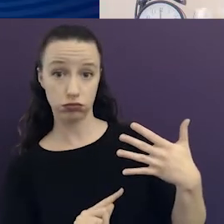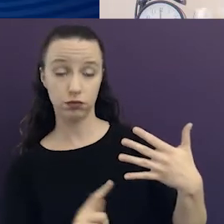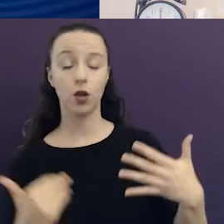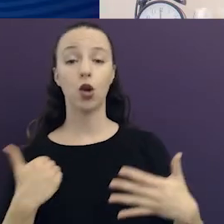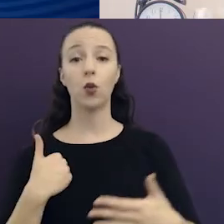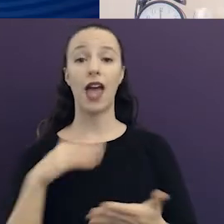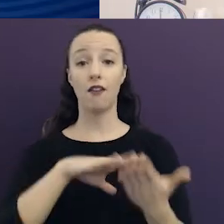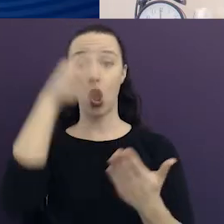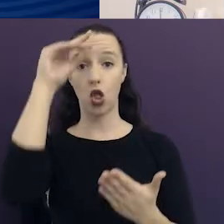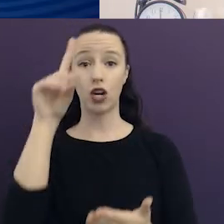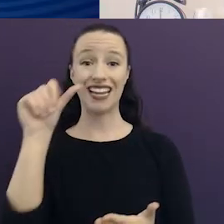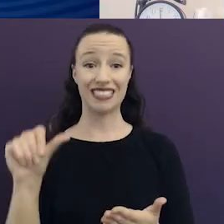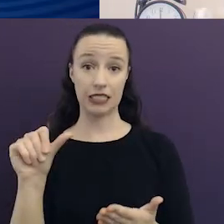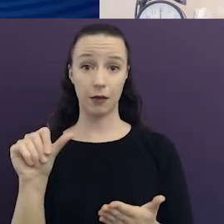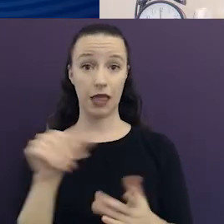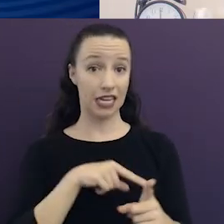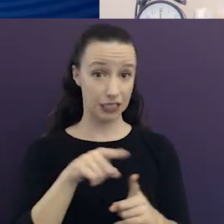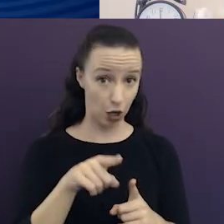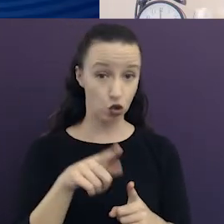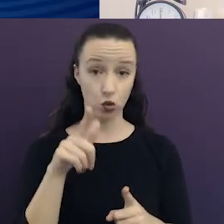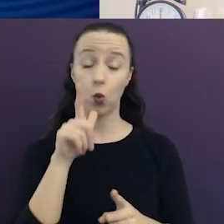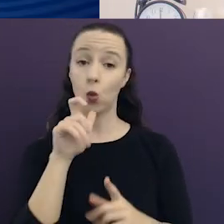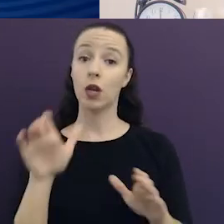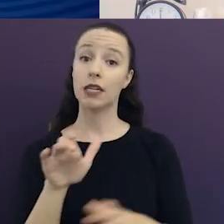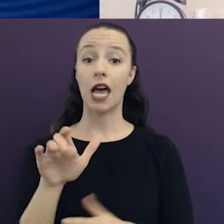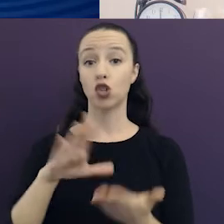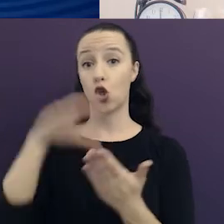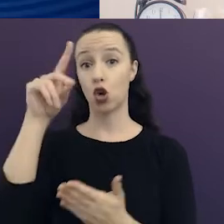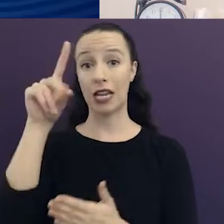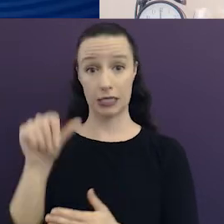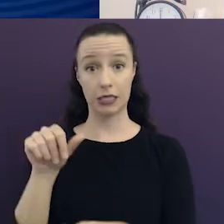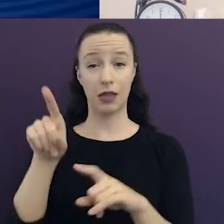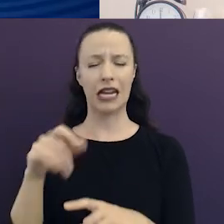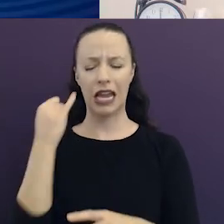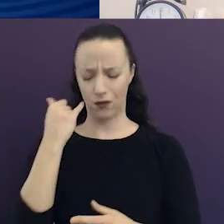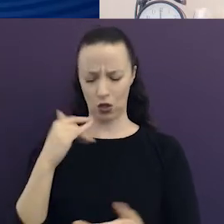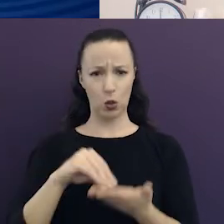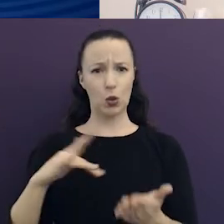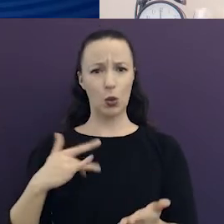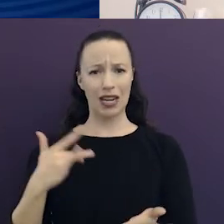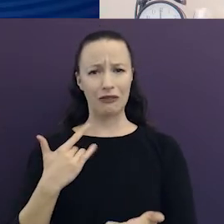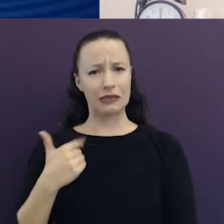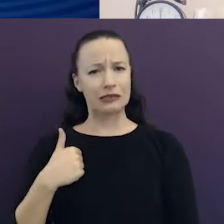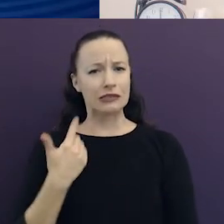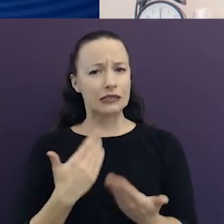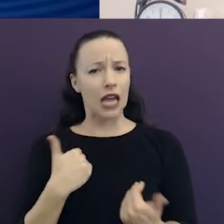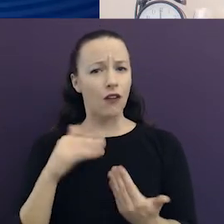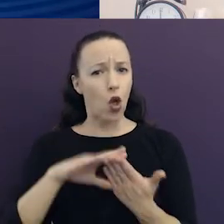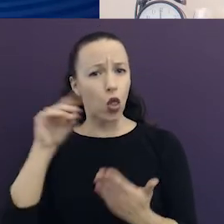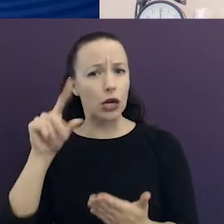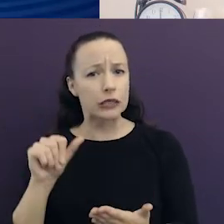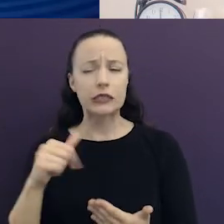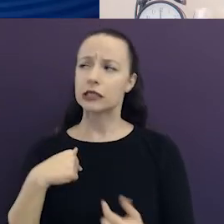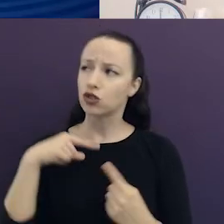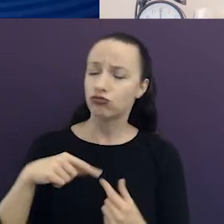have a learning disability specialist. So we do offer LD testing if the student suspects that they might have a learning disability, if they've always struggled